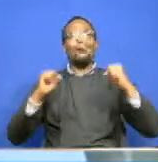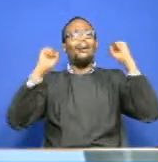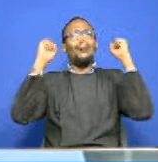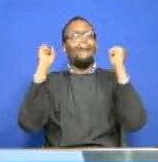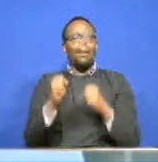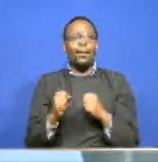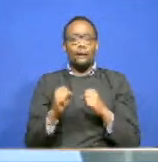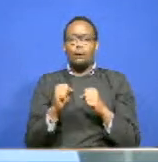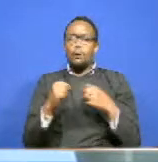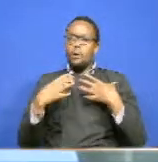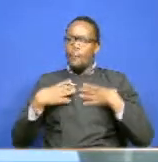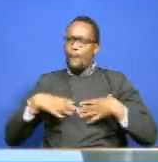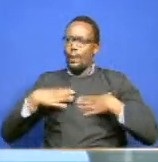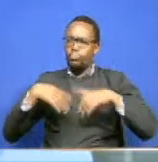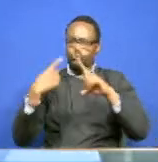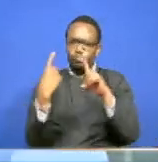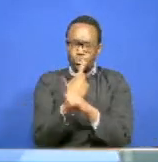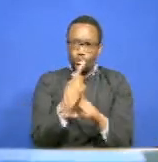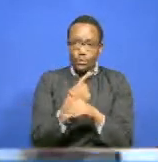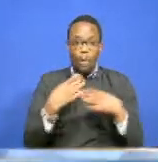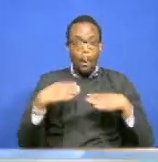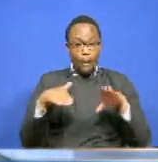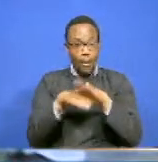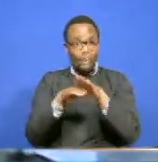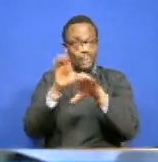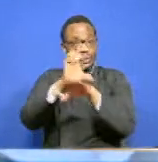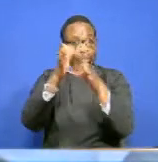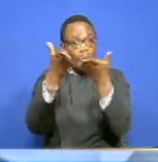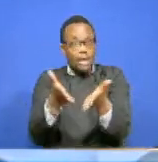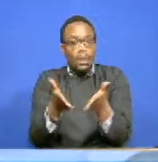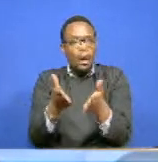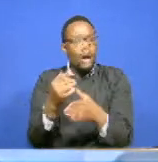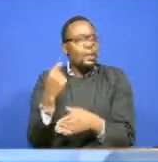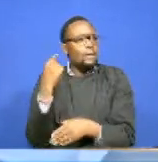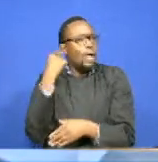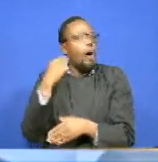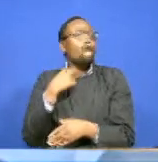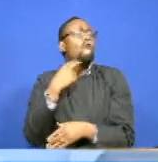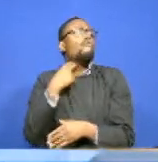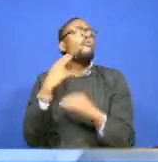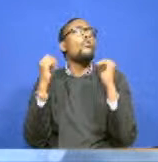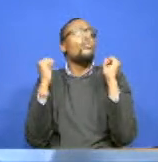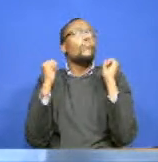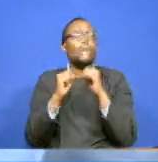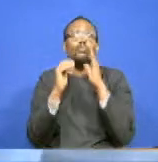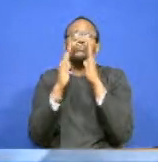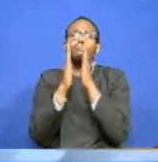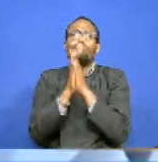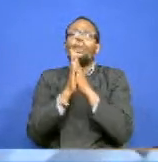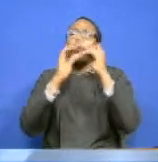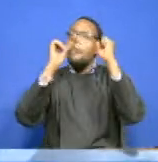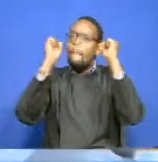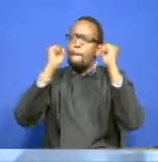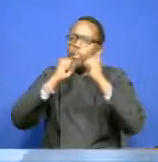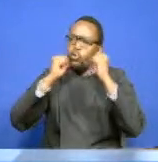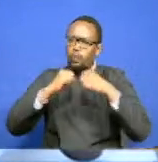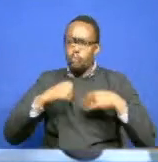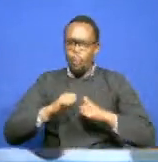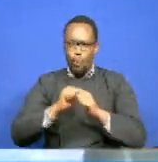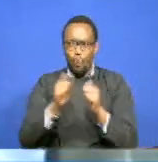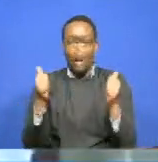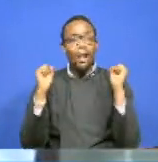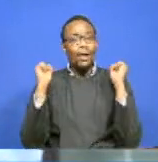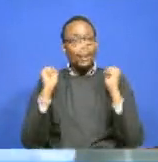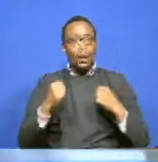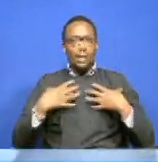to anyone in this congregation and under the sound of our voice, that they may be well. We speak